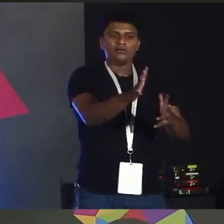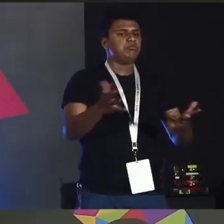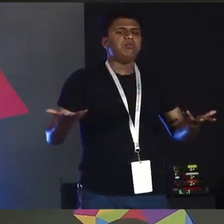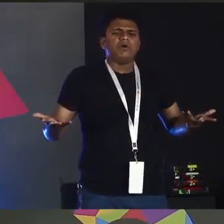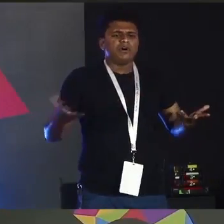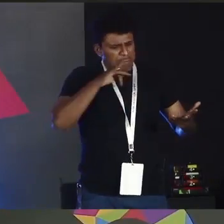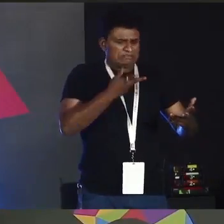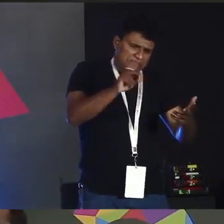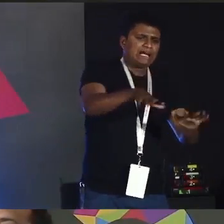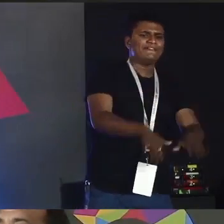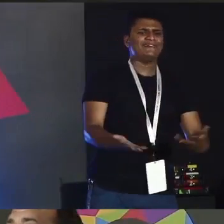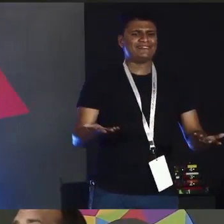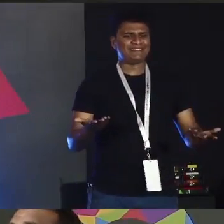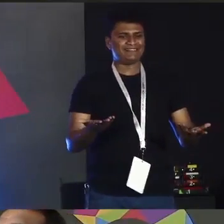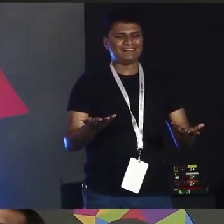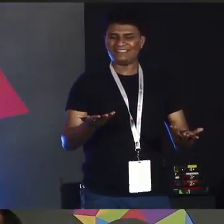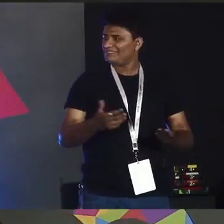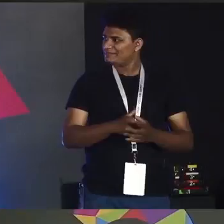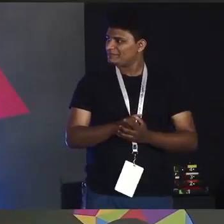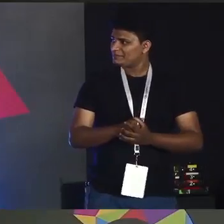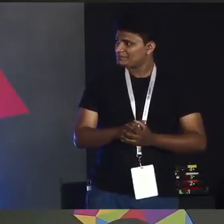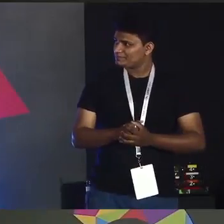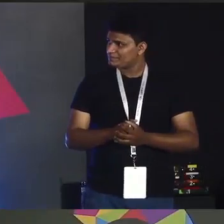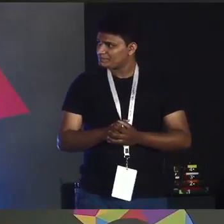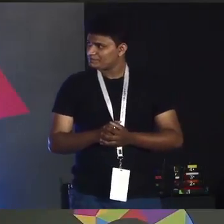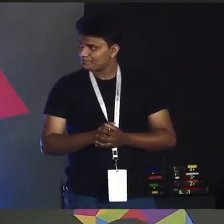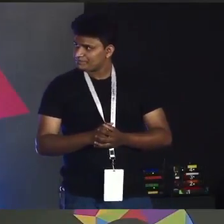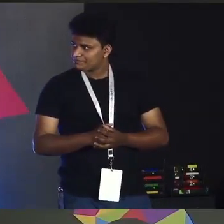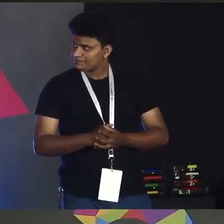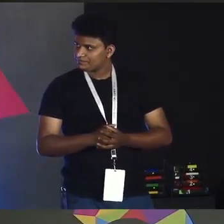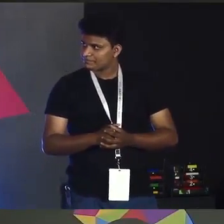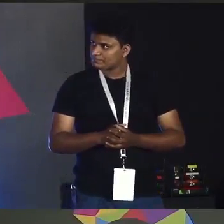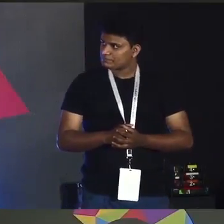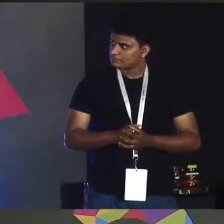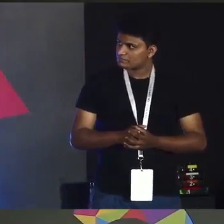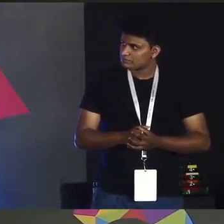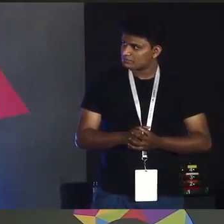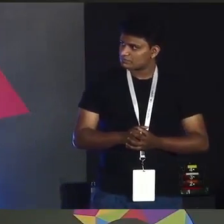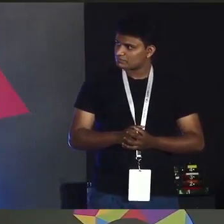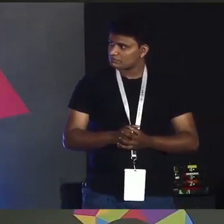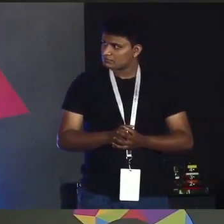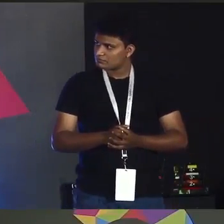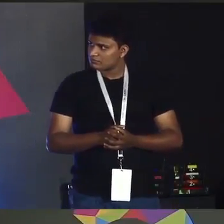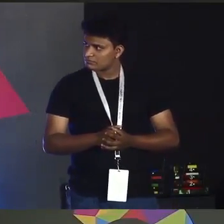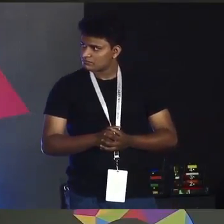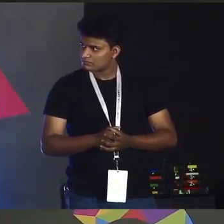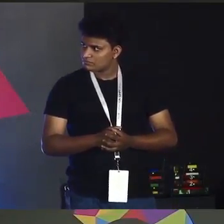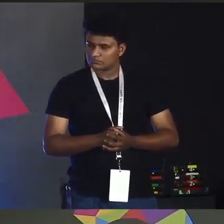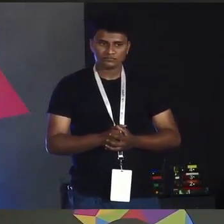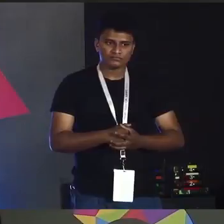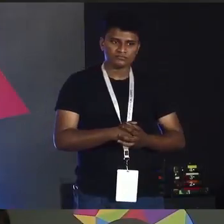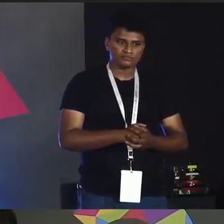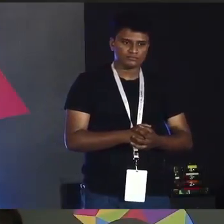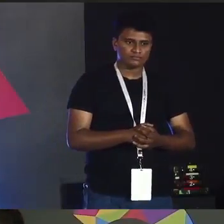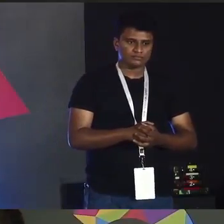used as a sanitary pad. We have cases where a lady used a piece of blouse which had a hook, she died of tetanus.